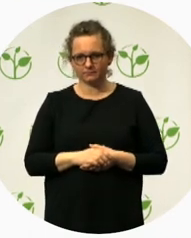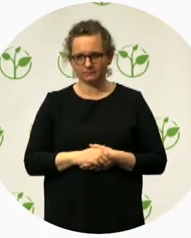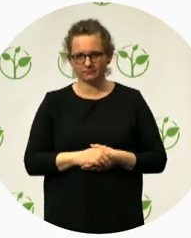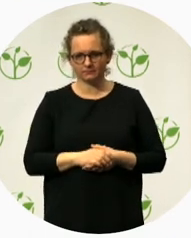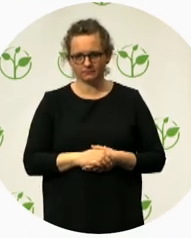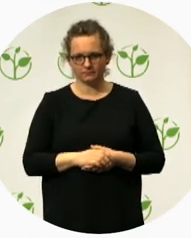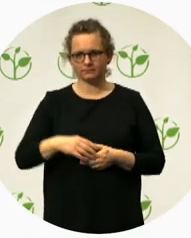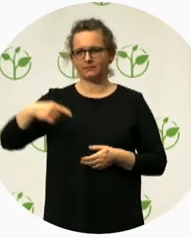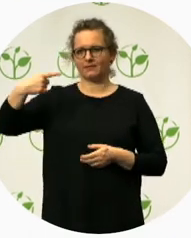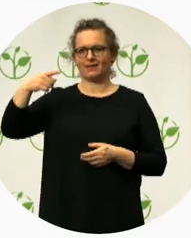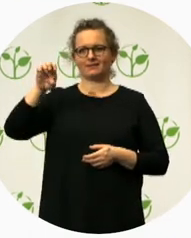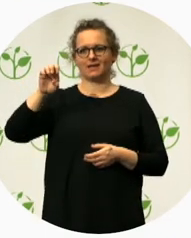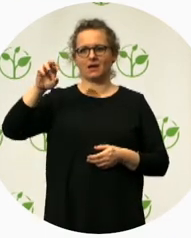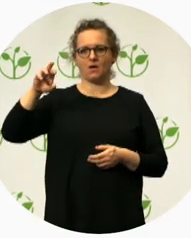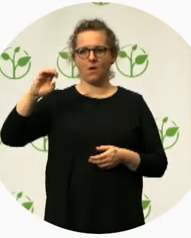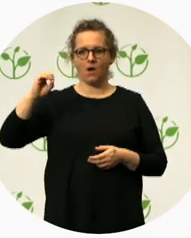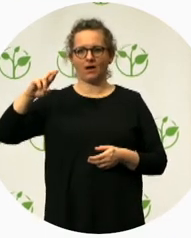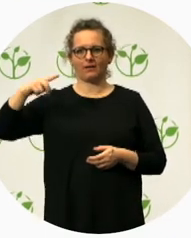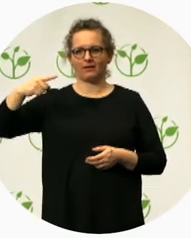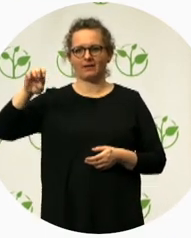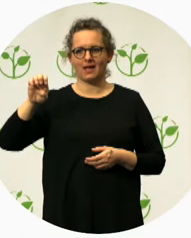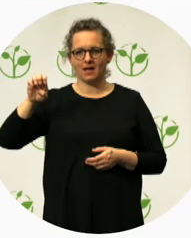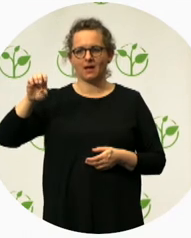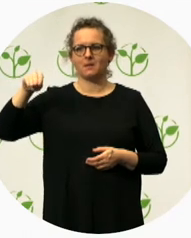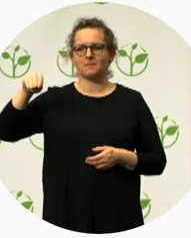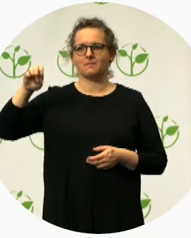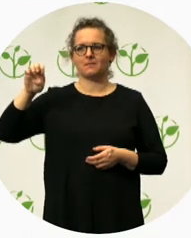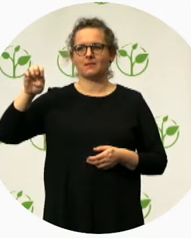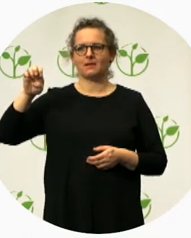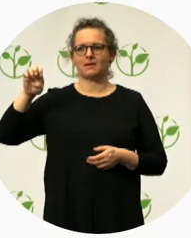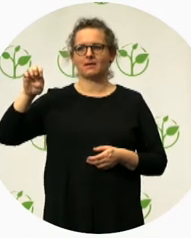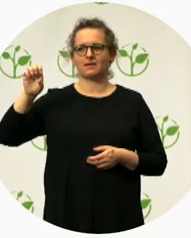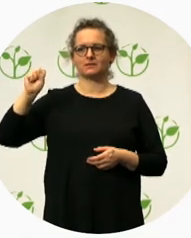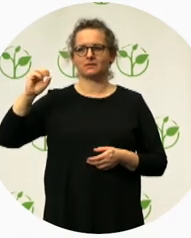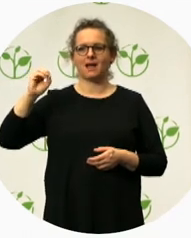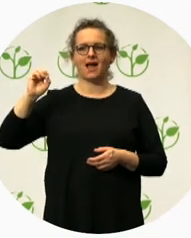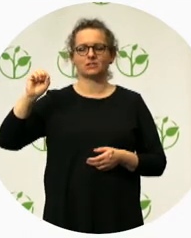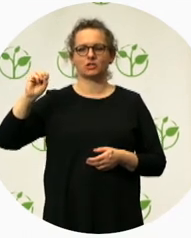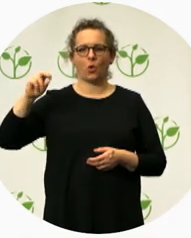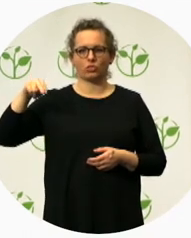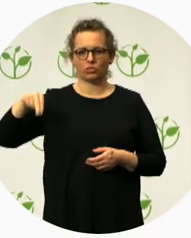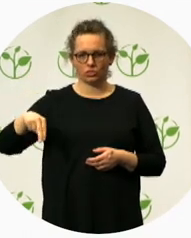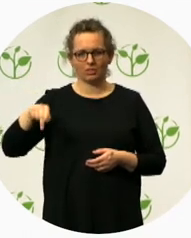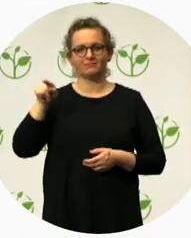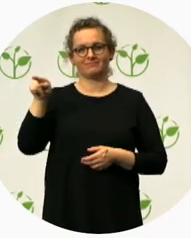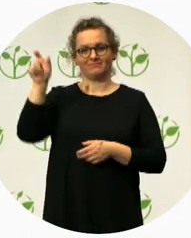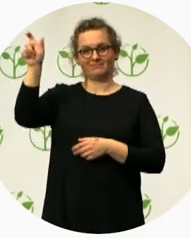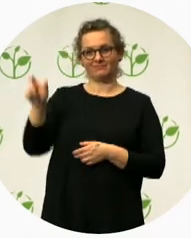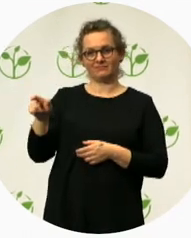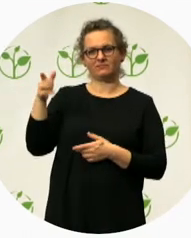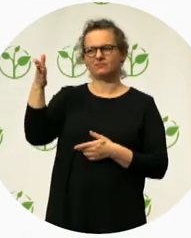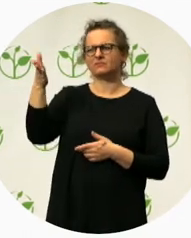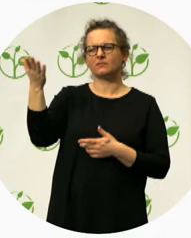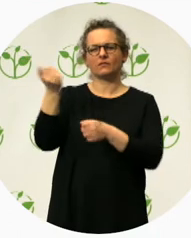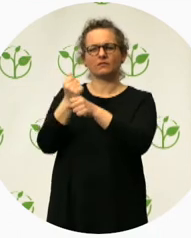interdisciplinary program. It's funded by industry, where they're looking at social justice cause by using drone technology. So it's